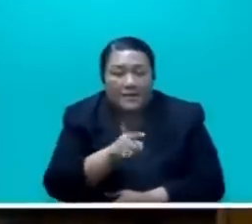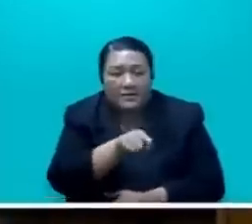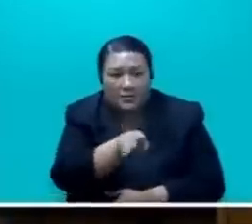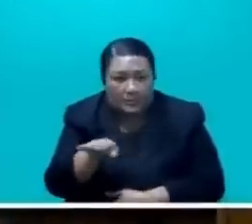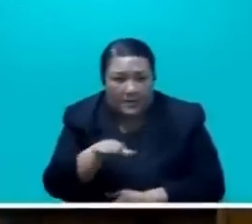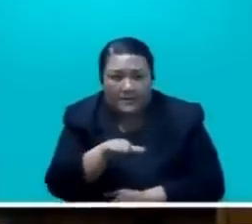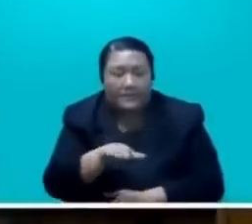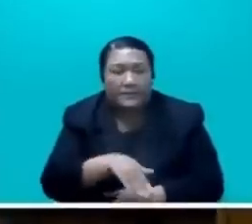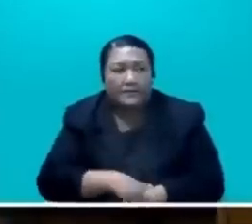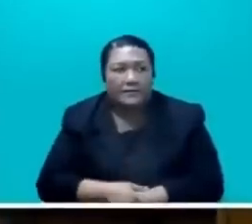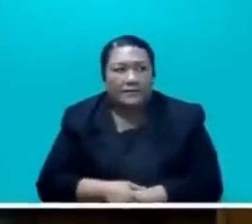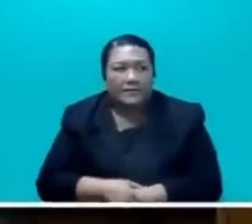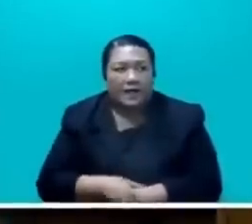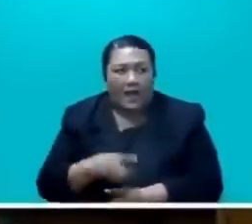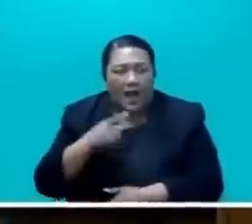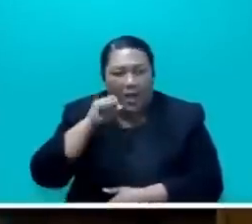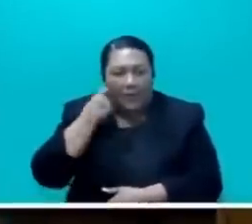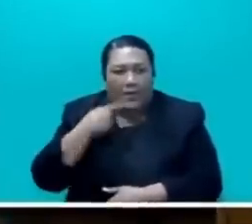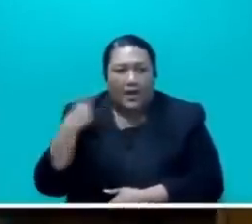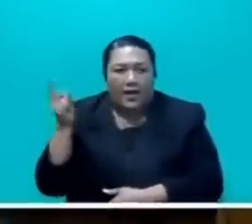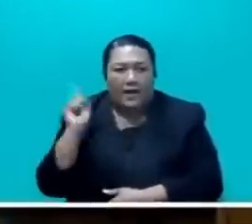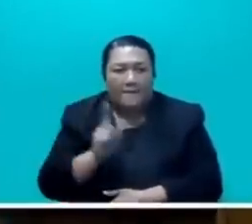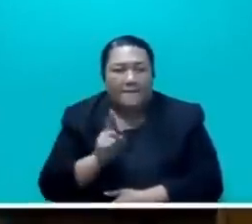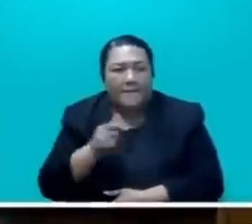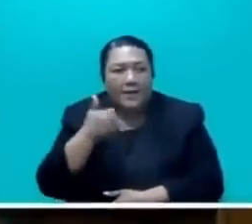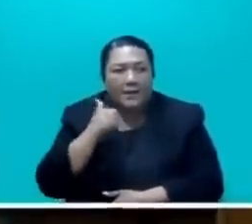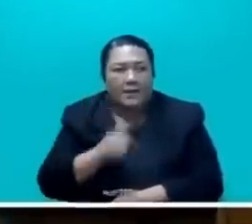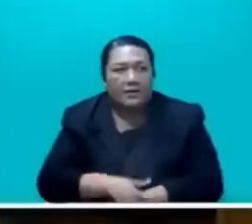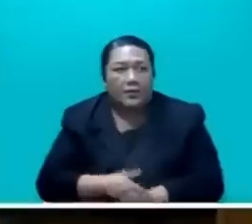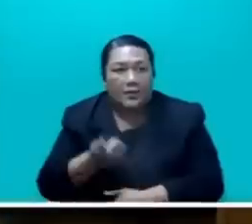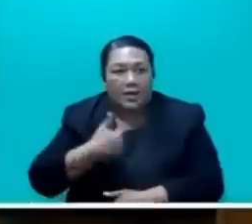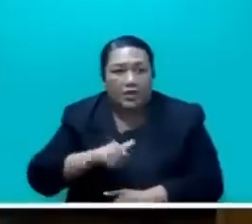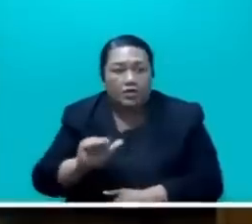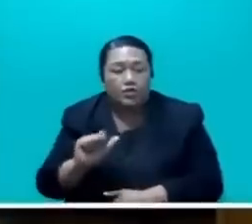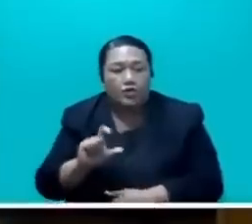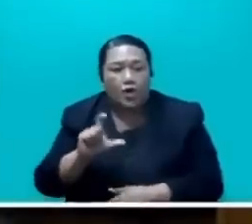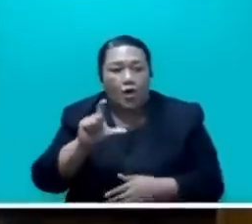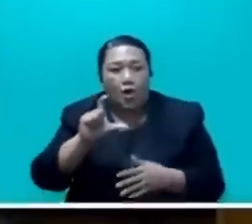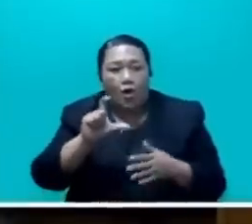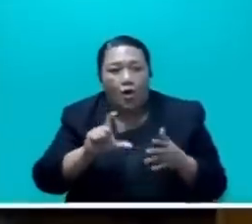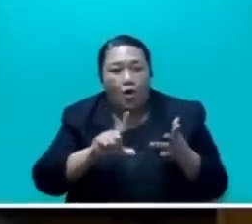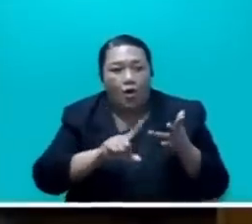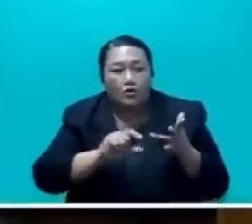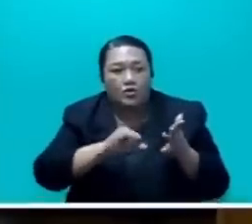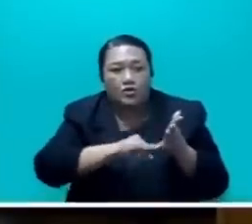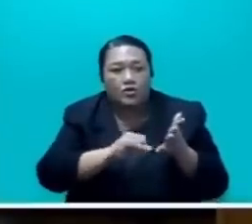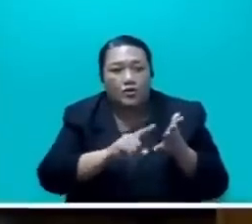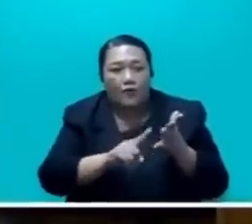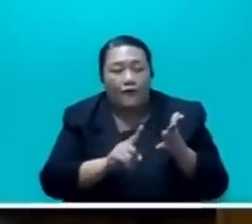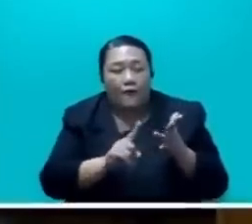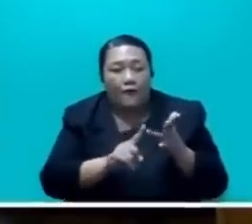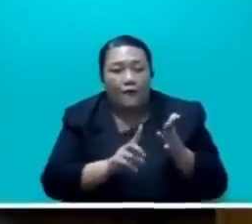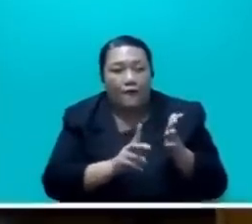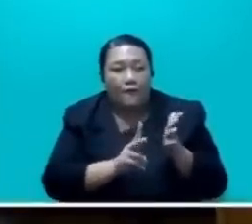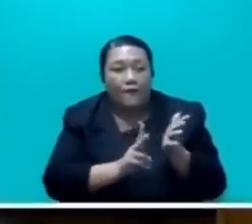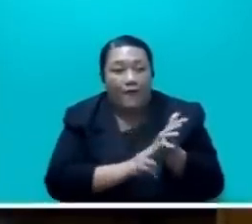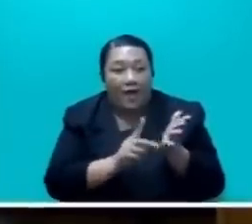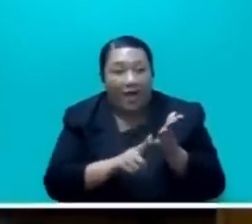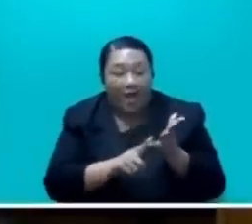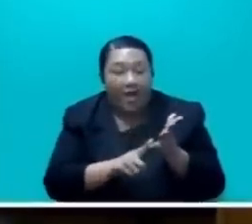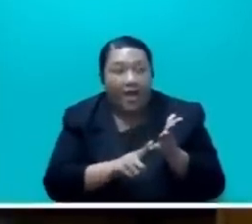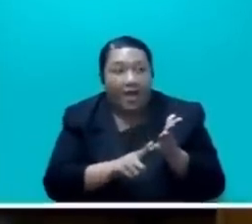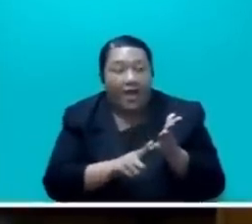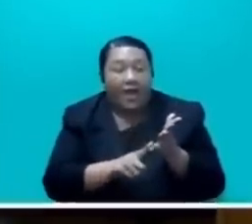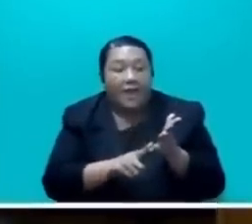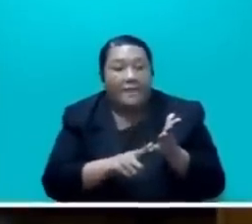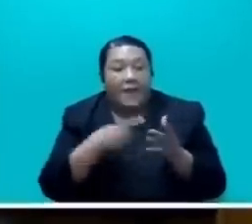and when I heard them using the name Kosovo, pronouncing it as Kosovo, I told the gathering that